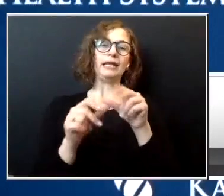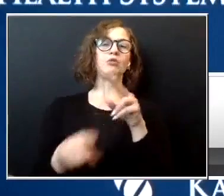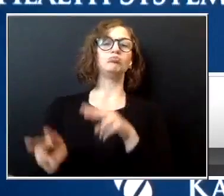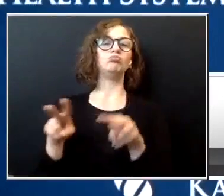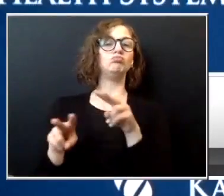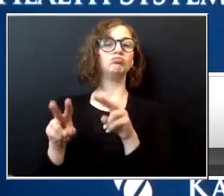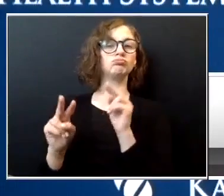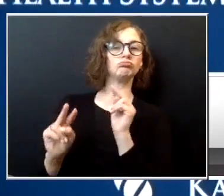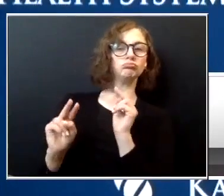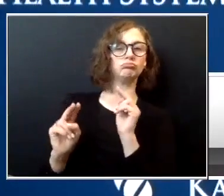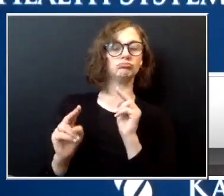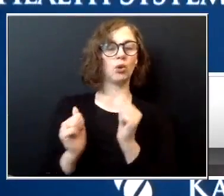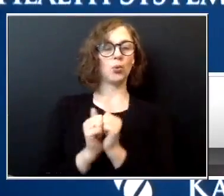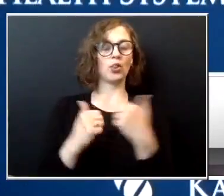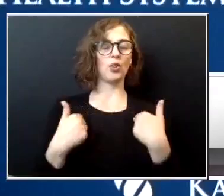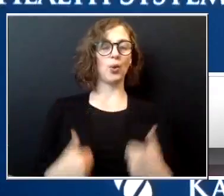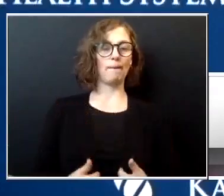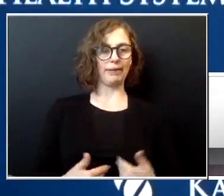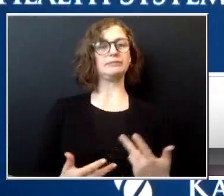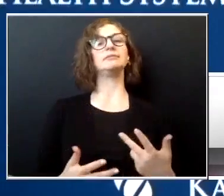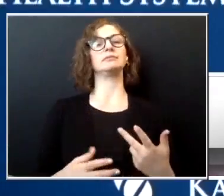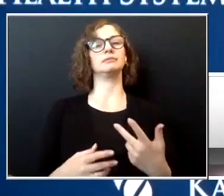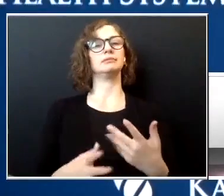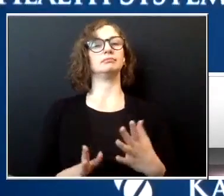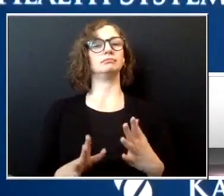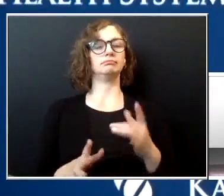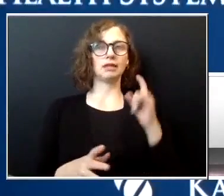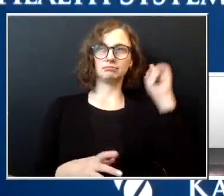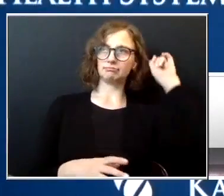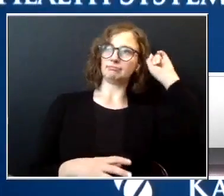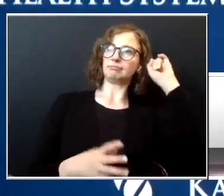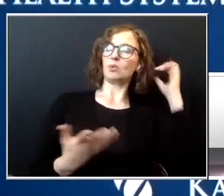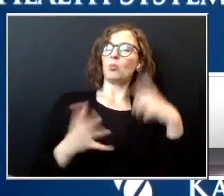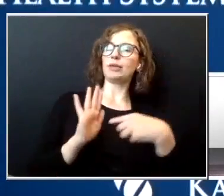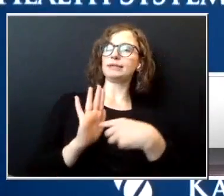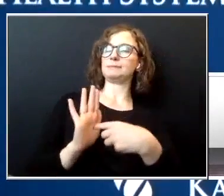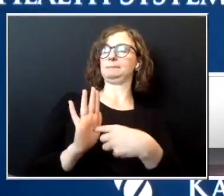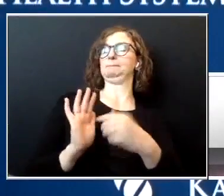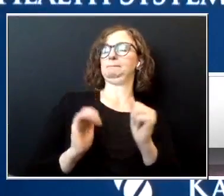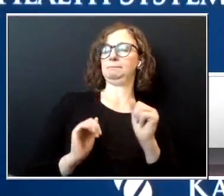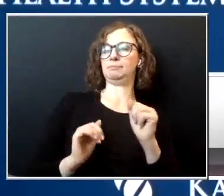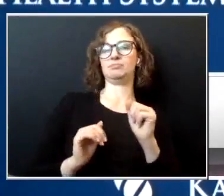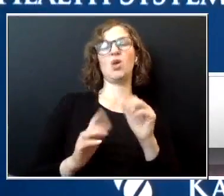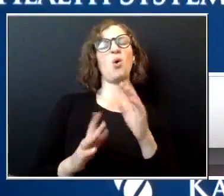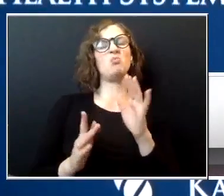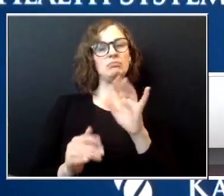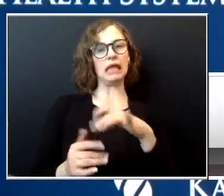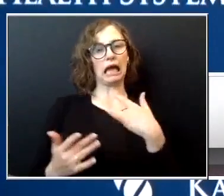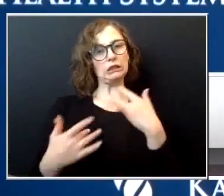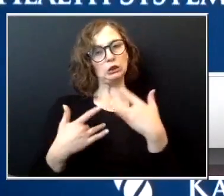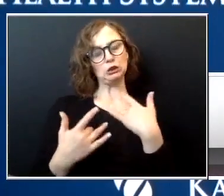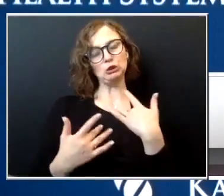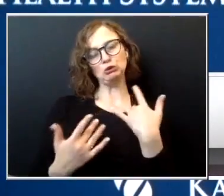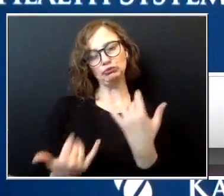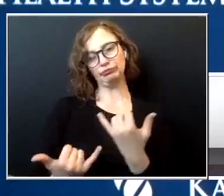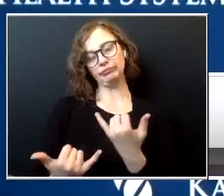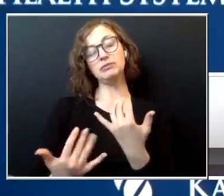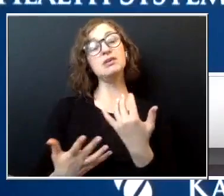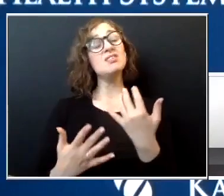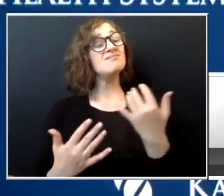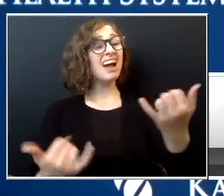for symptoms as well. So there is that concern. Right now, there's not a lot of danger of sustained human-to-human